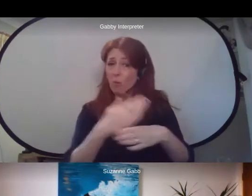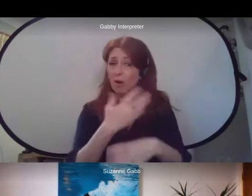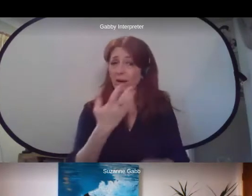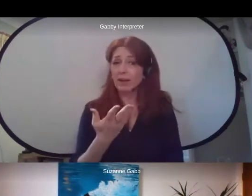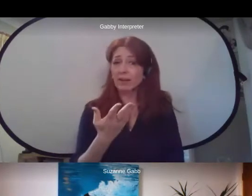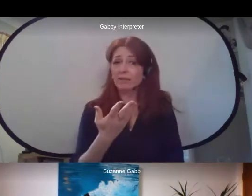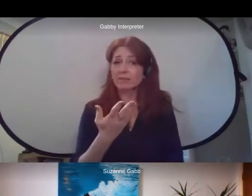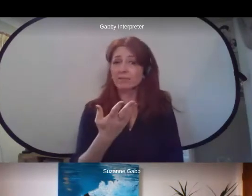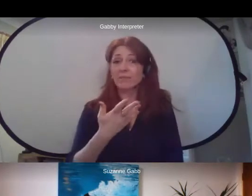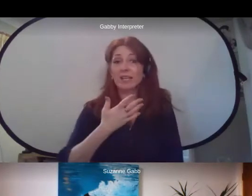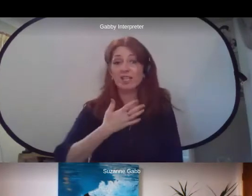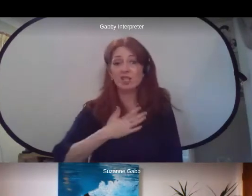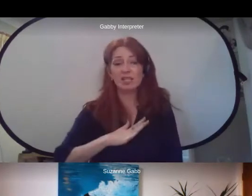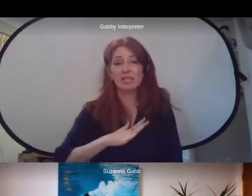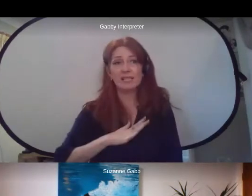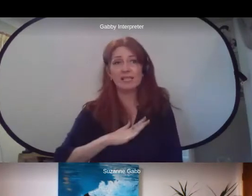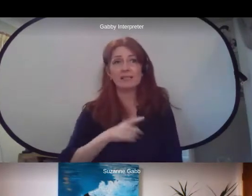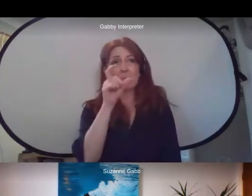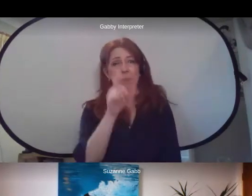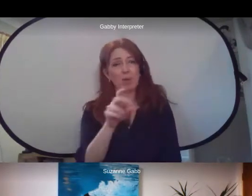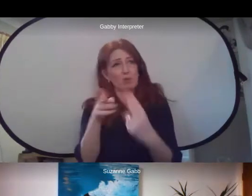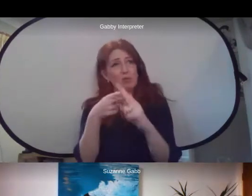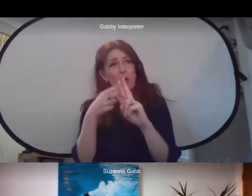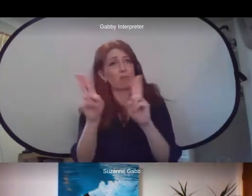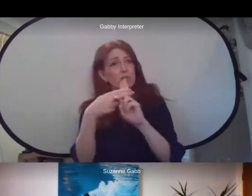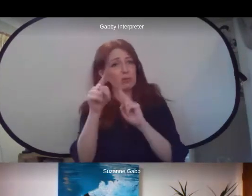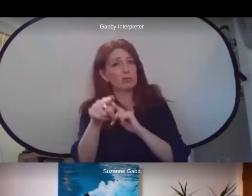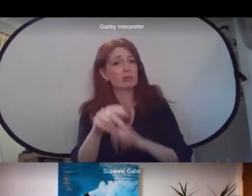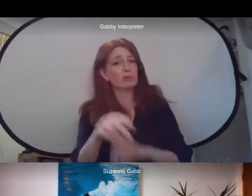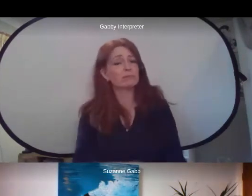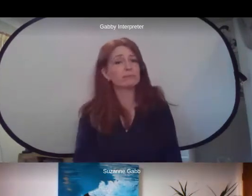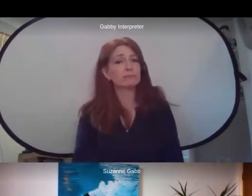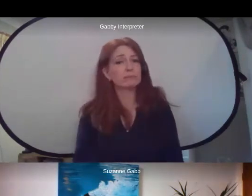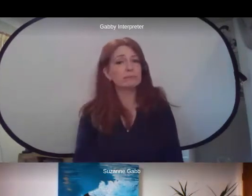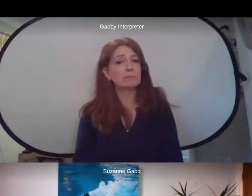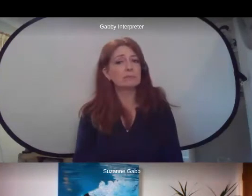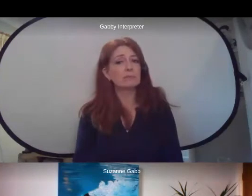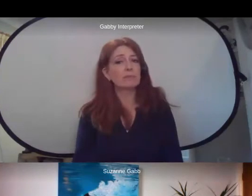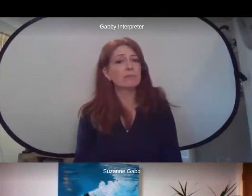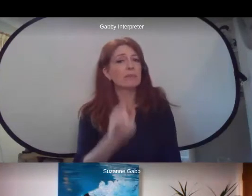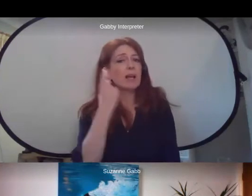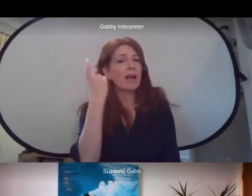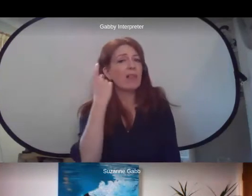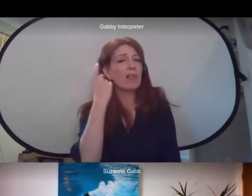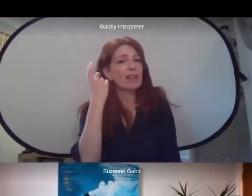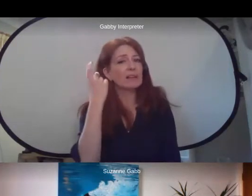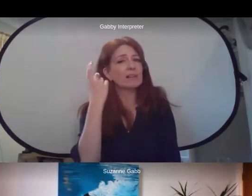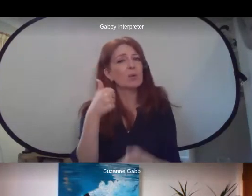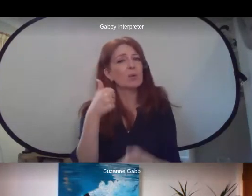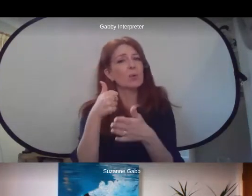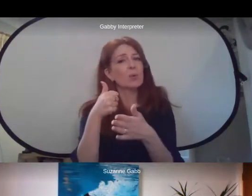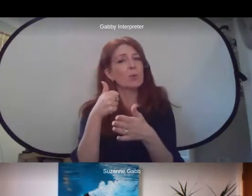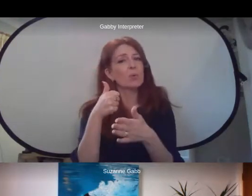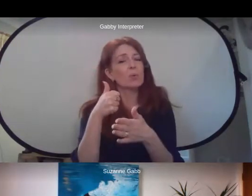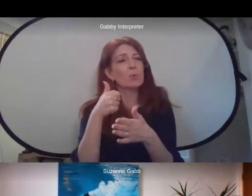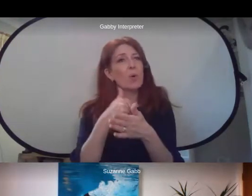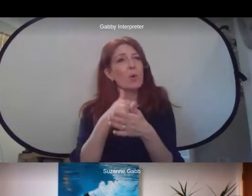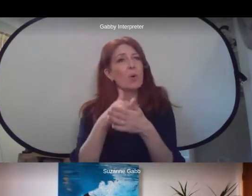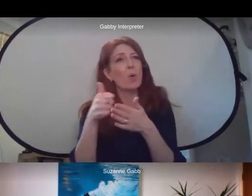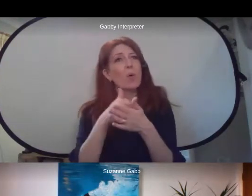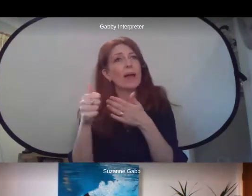that person-to-person approach, you know. So I think it just always has to be enabled by